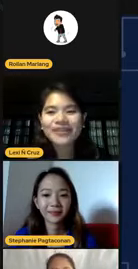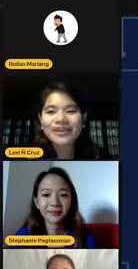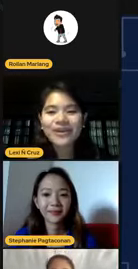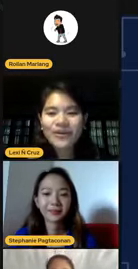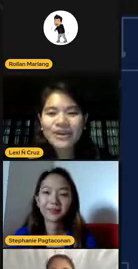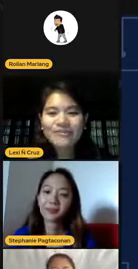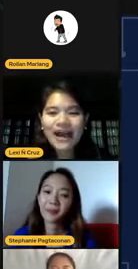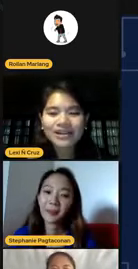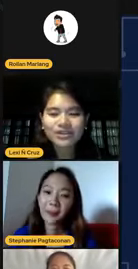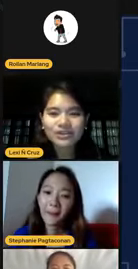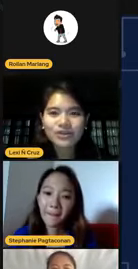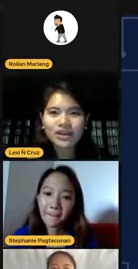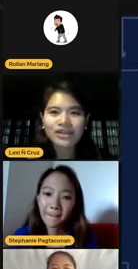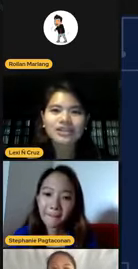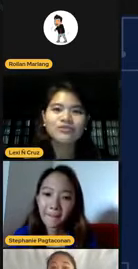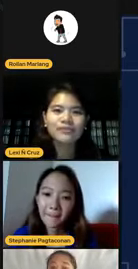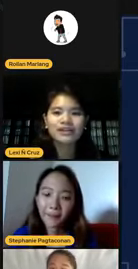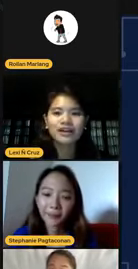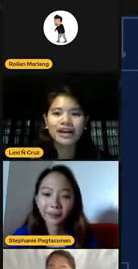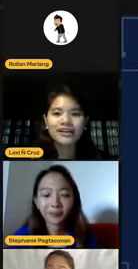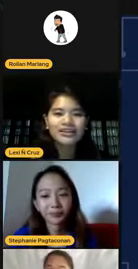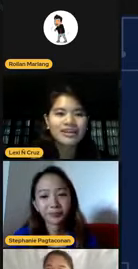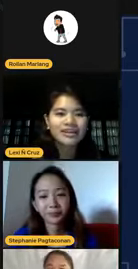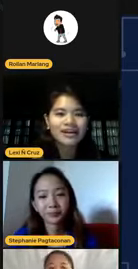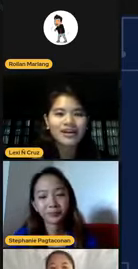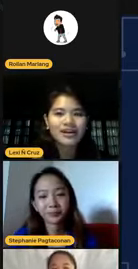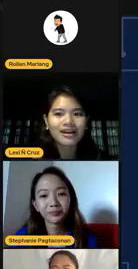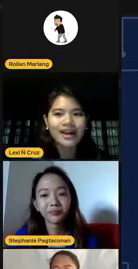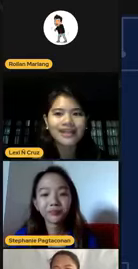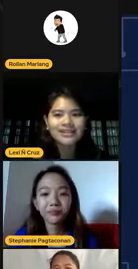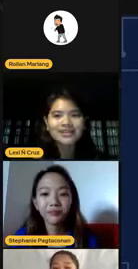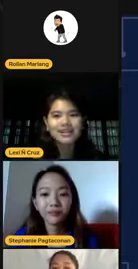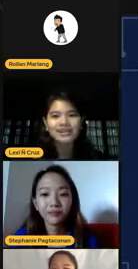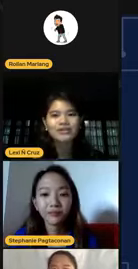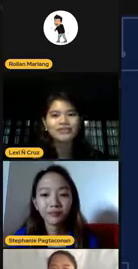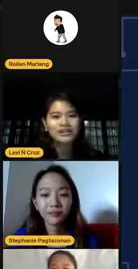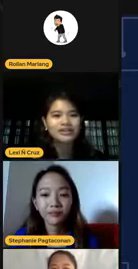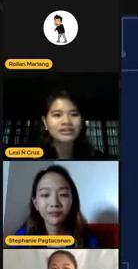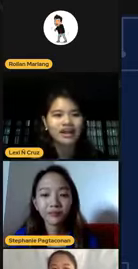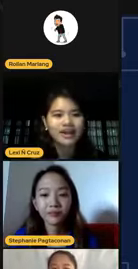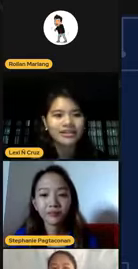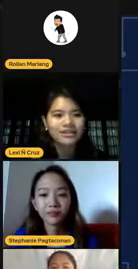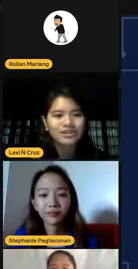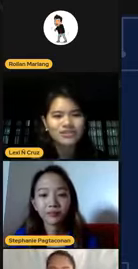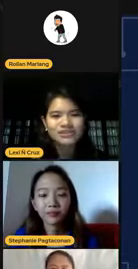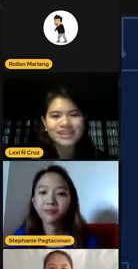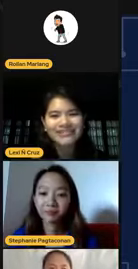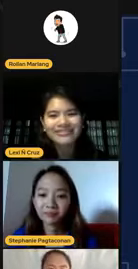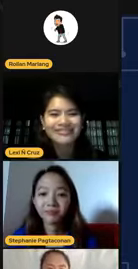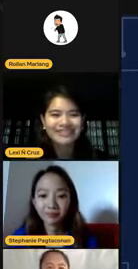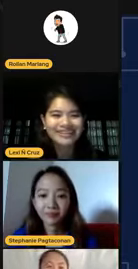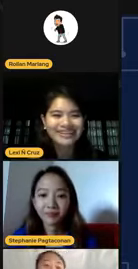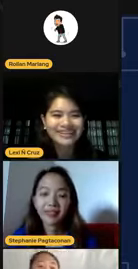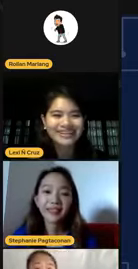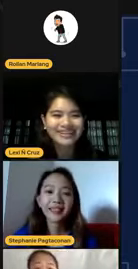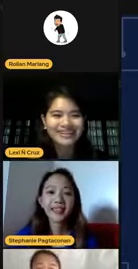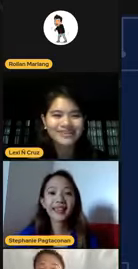So going back to this webinar, I think I can say that we've learned a lot, don't you,